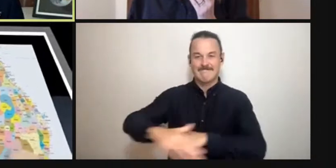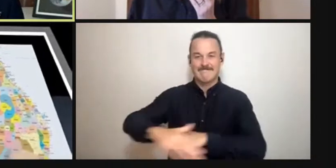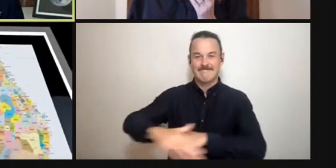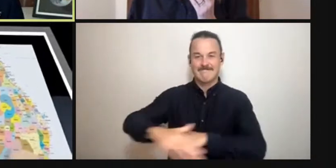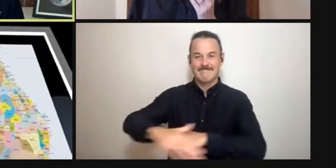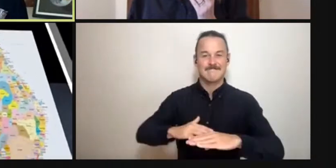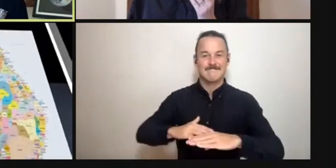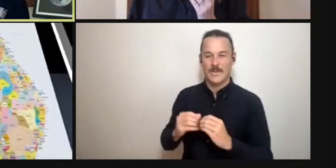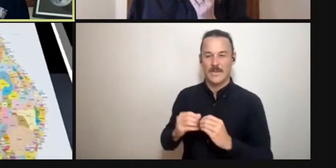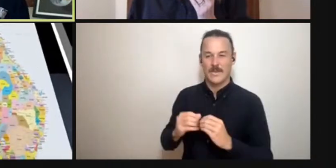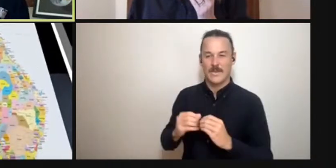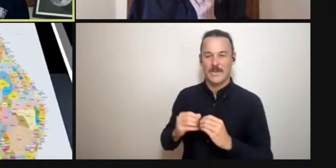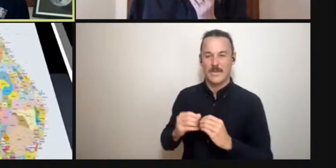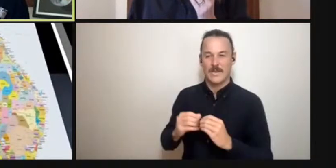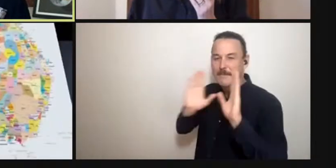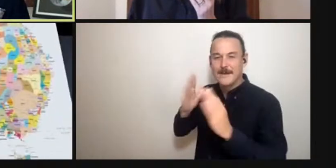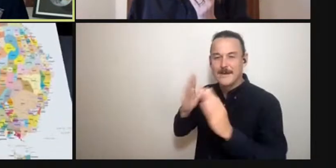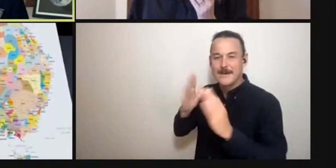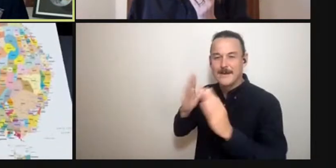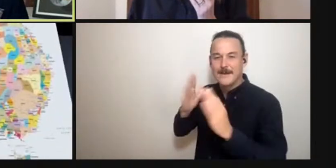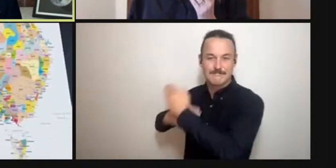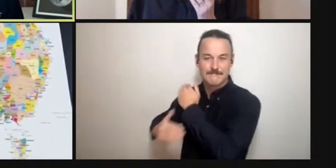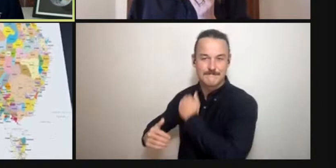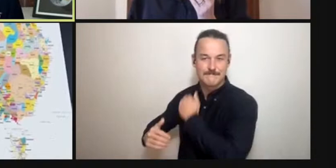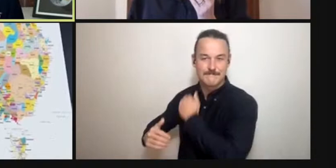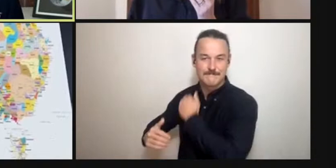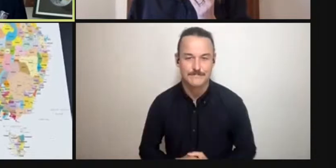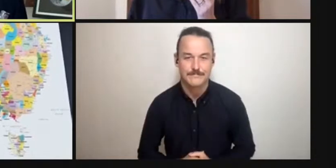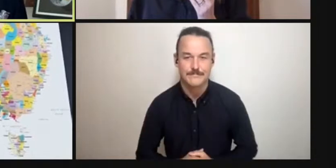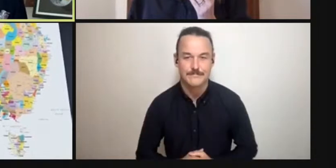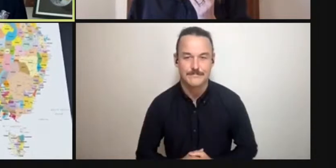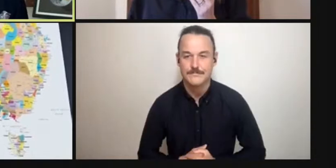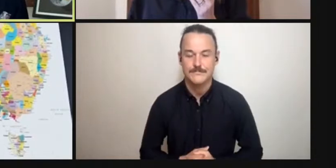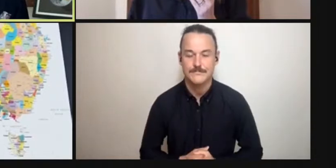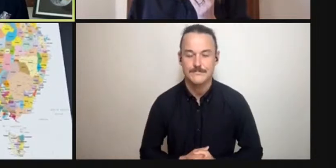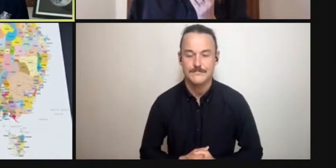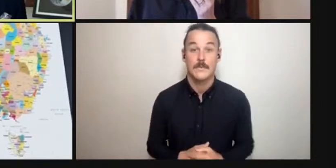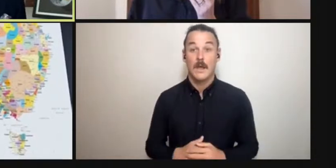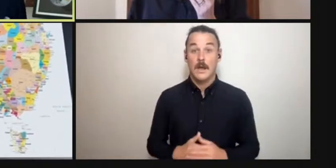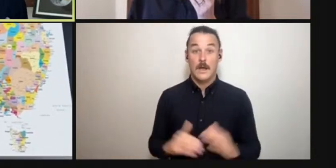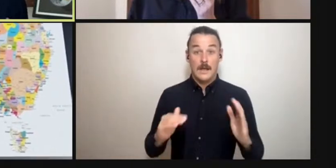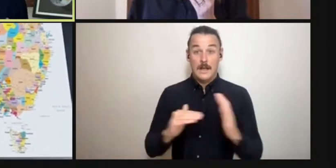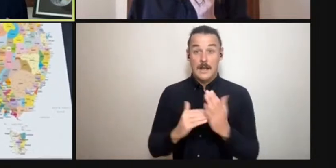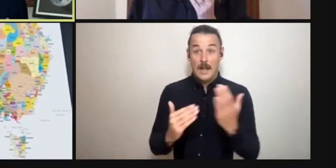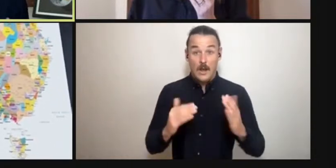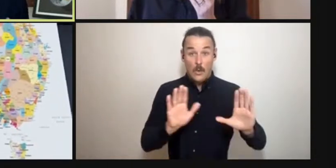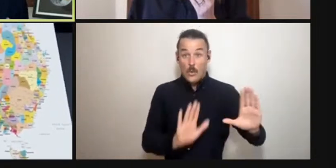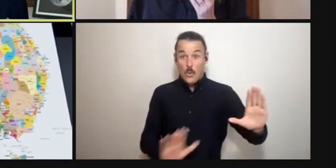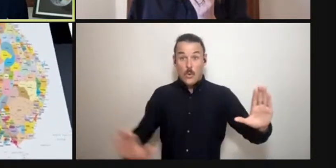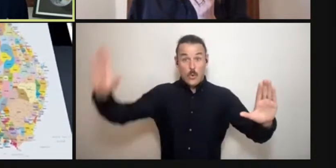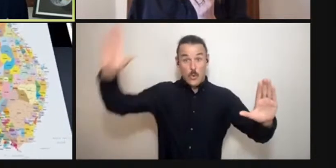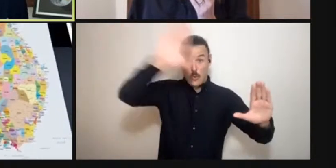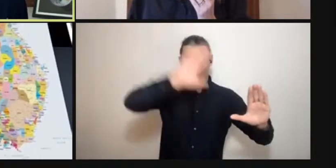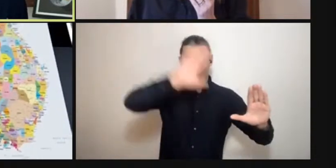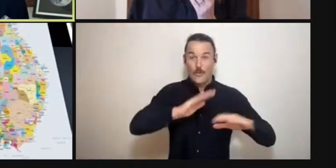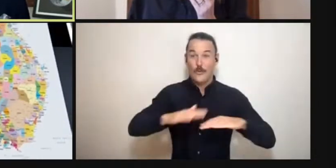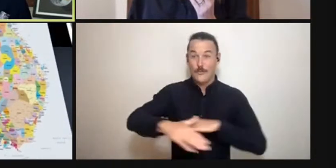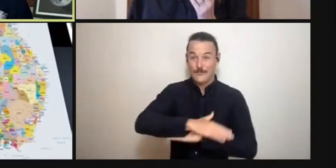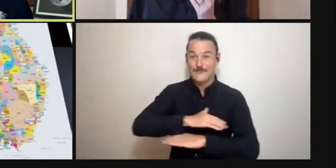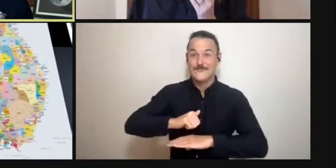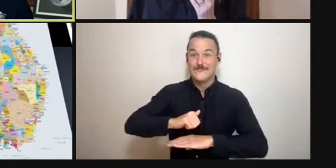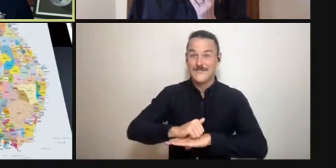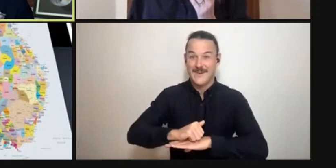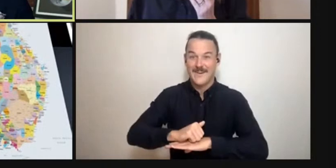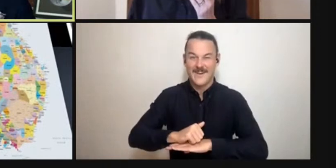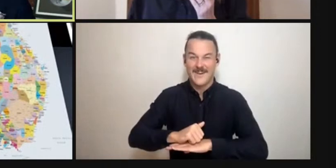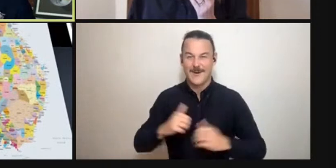legacies. Now, we are being joined nationally by many, many people.